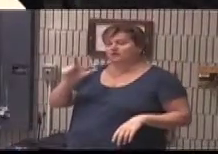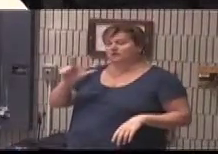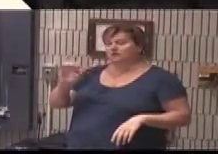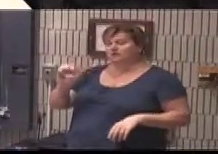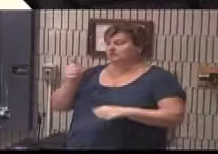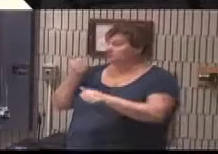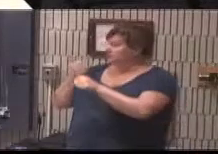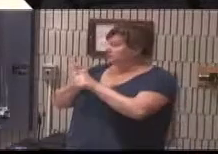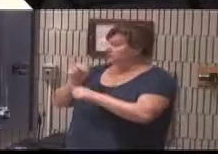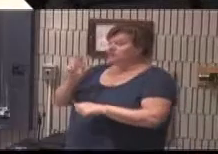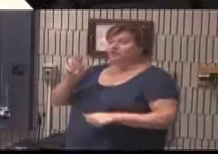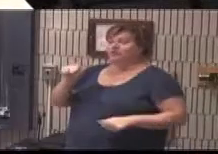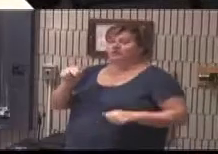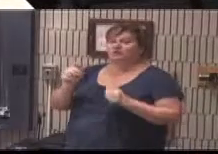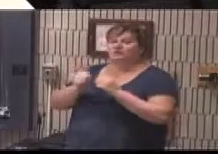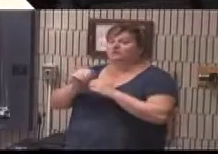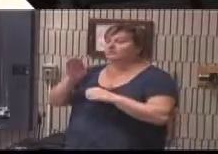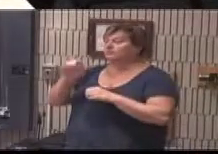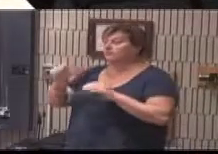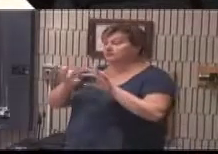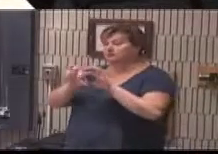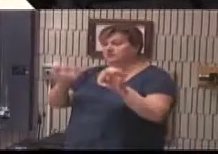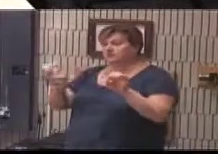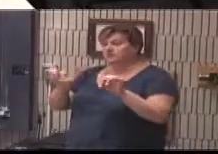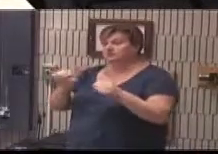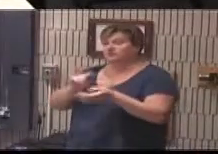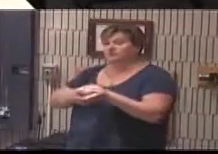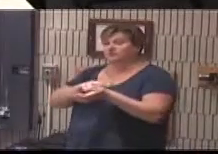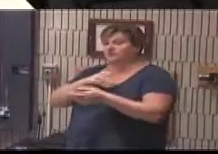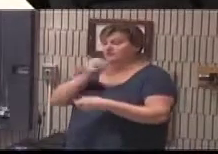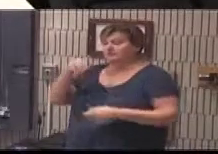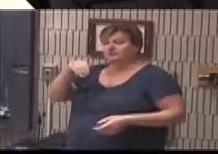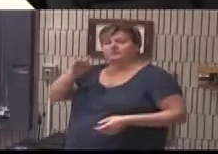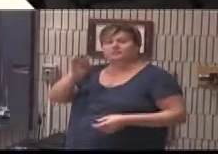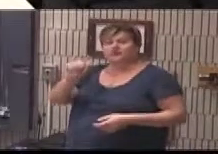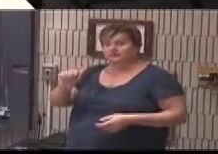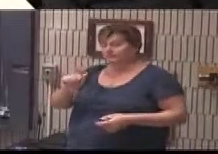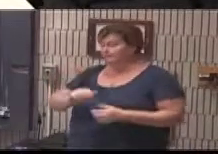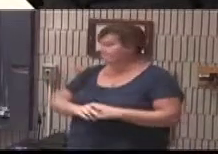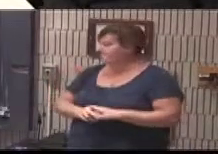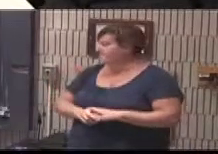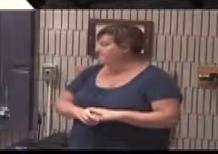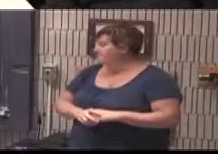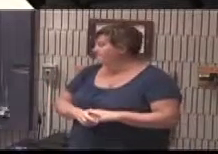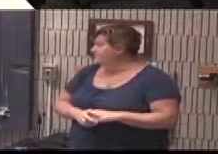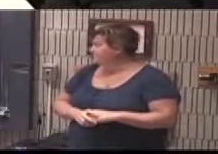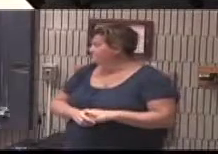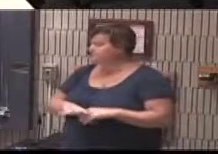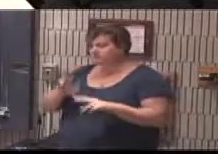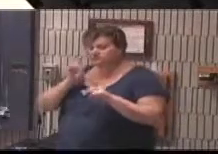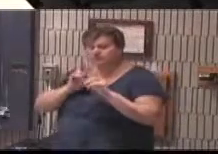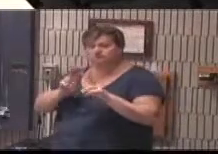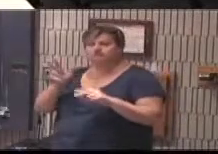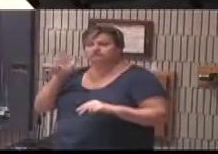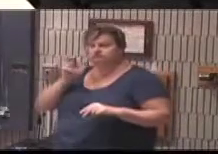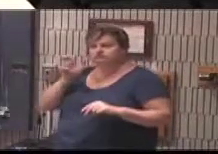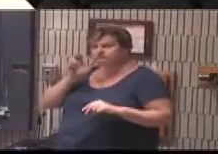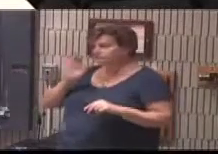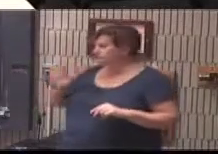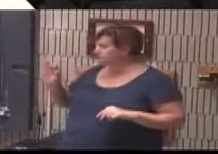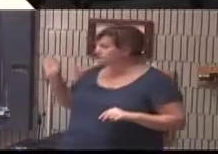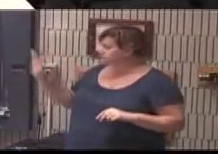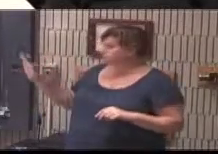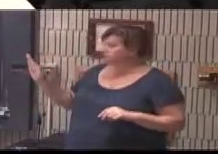bachelor's science degree in nursing and an MBA. And so we look forward to hearing them